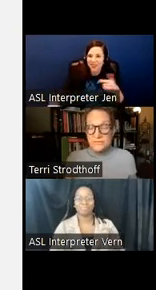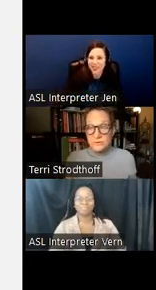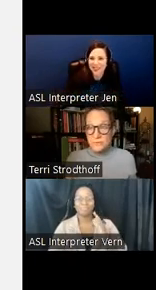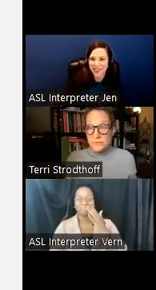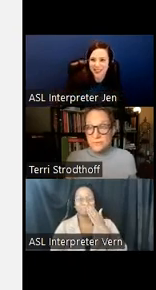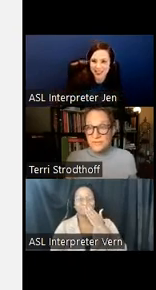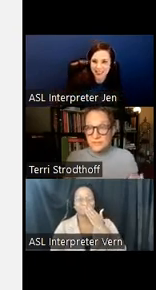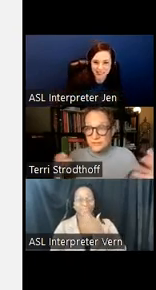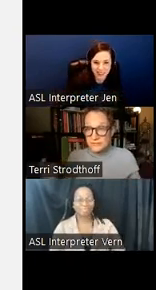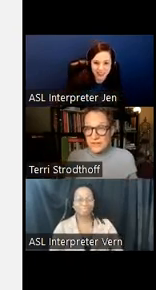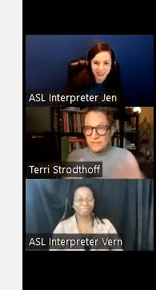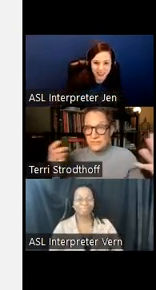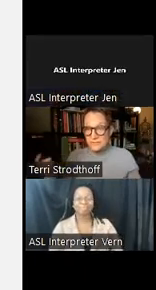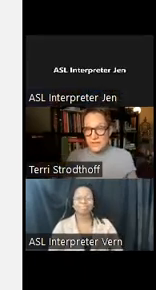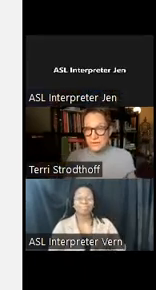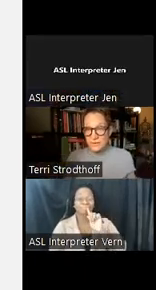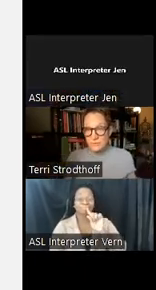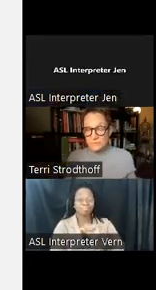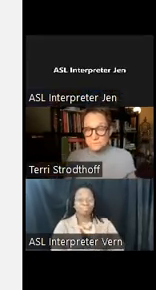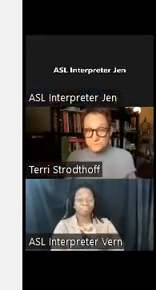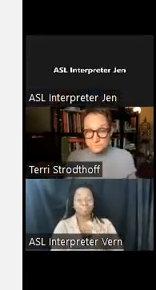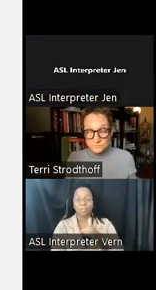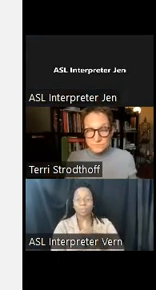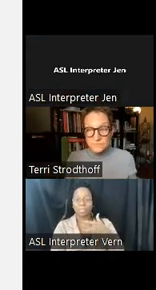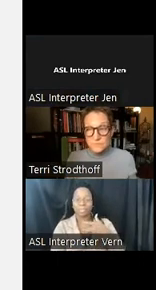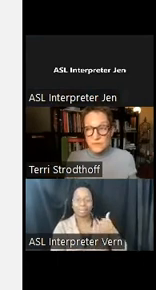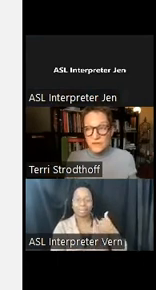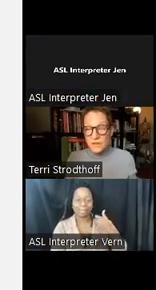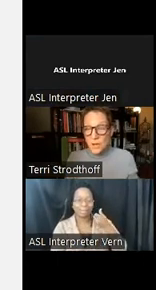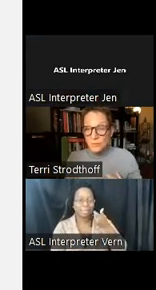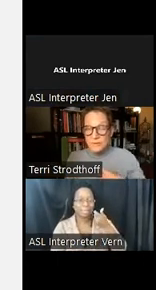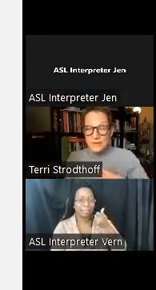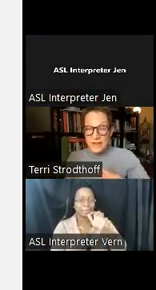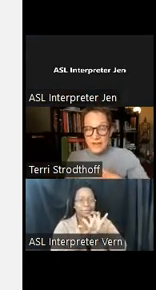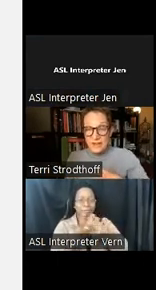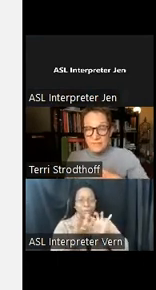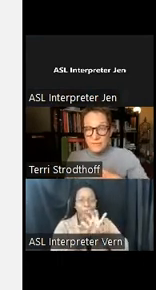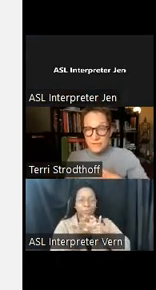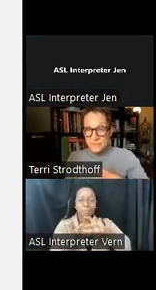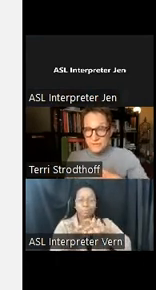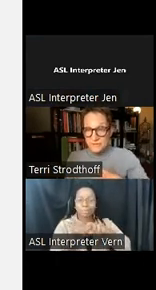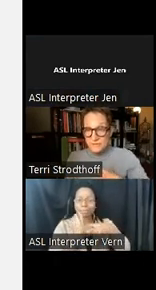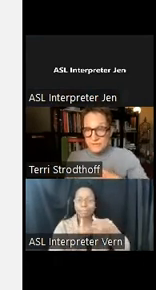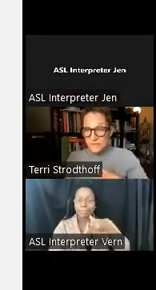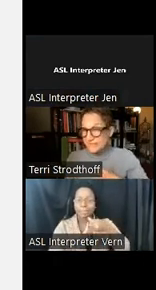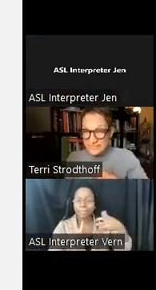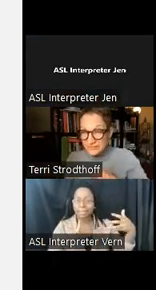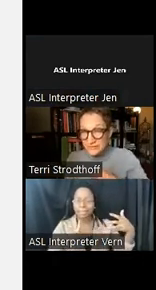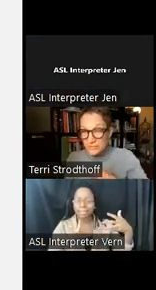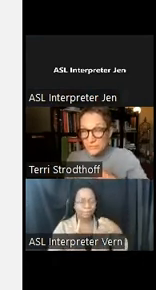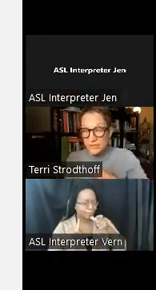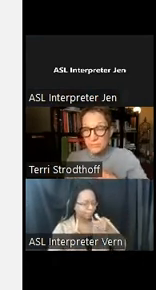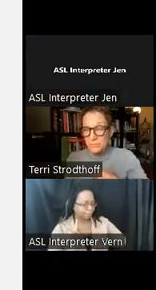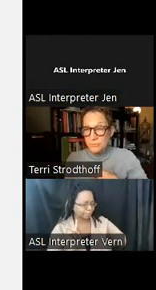many of us show up in ways that have this clouded over. And we may not have those same sense of ourselves as